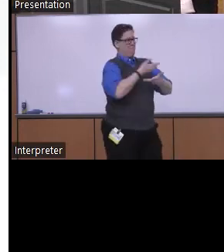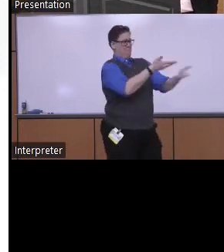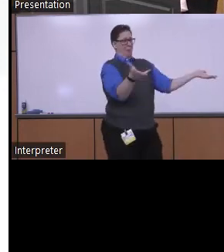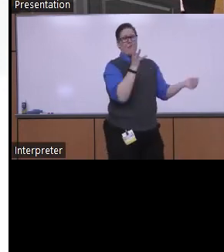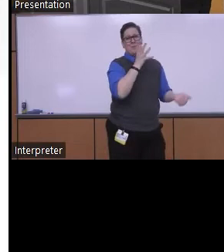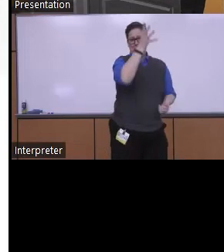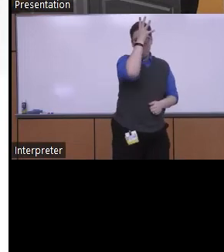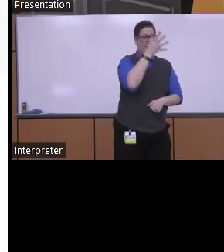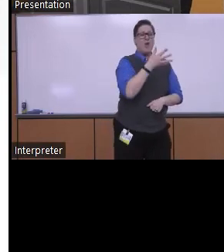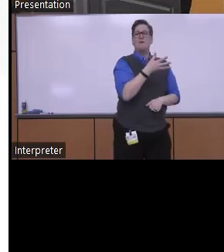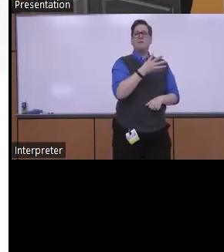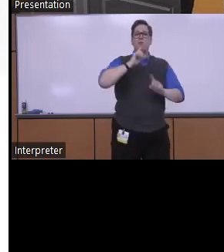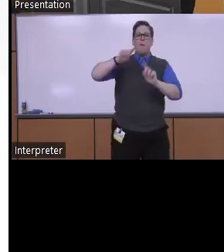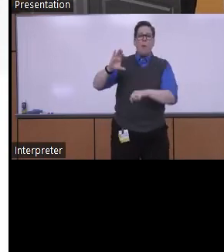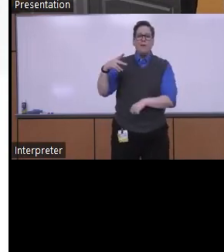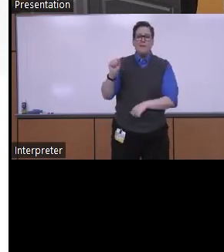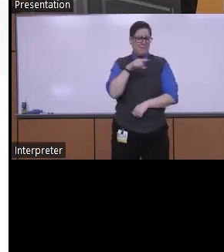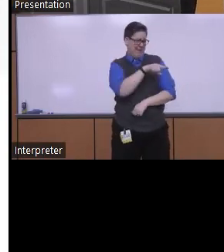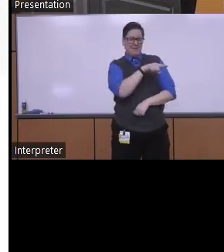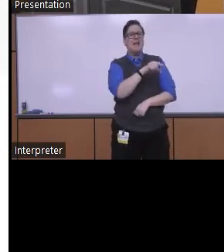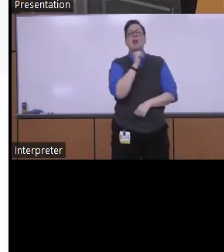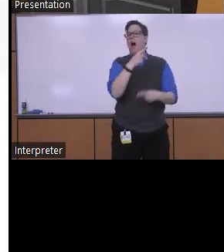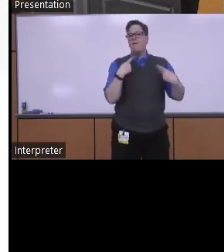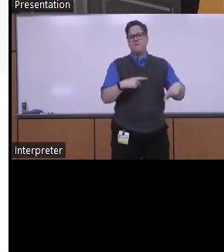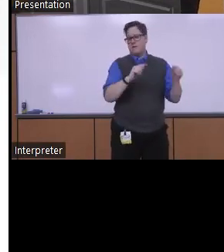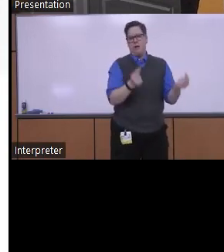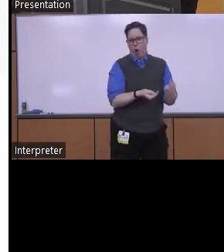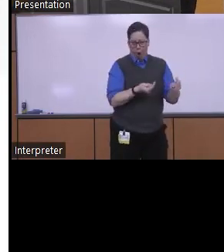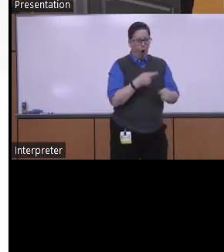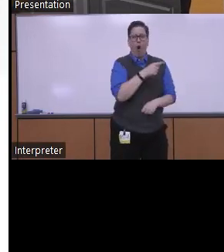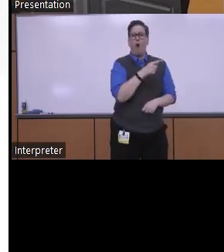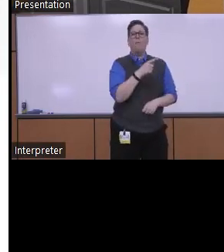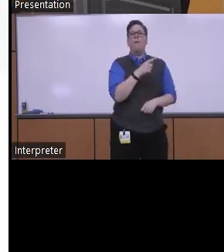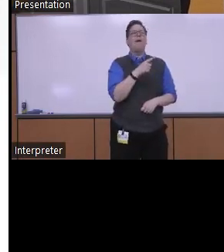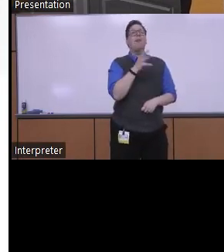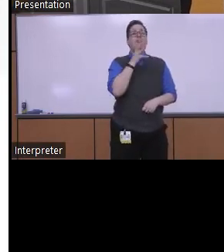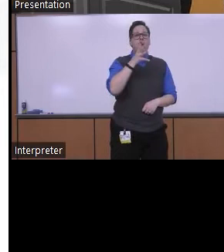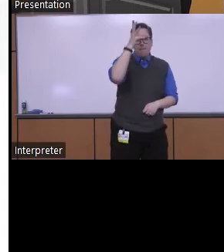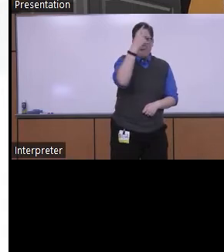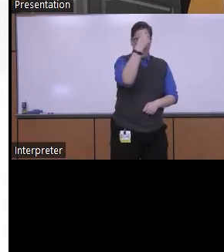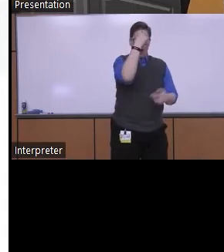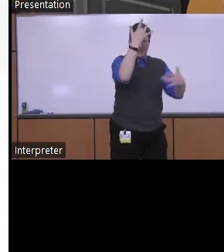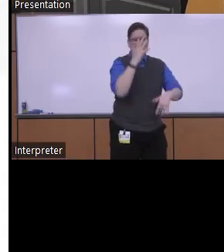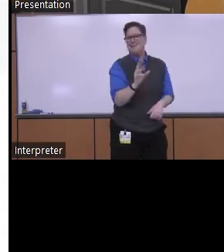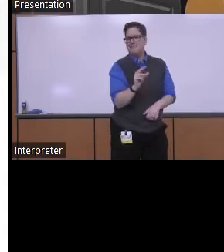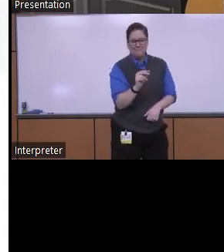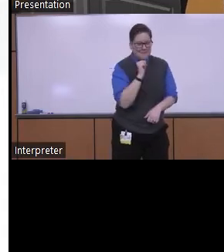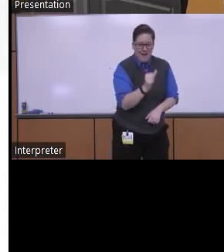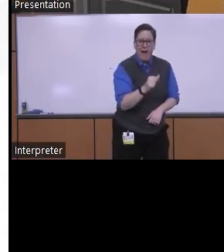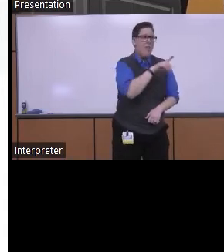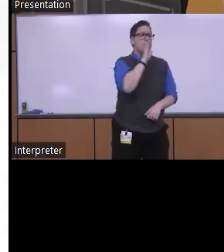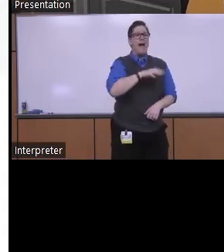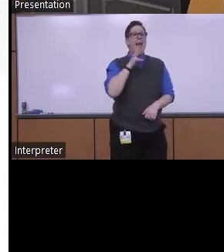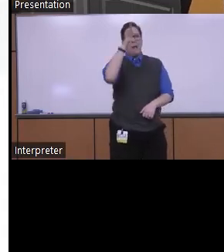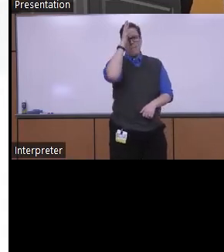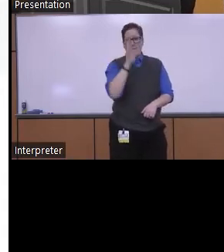reports for kids to Child Protective Services do not involve physical harm to children, and they're not caused by parental mental illness or bad